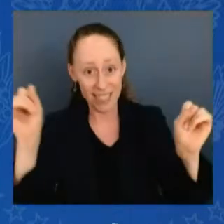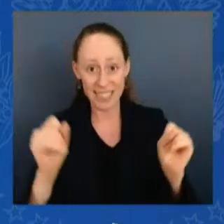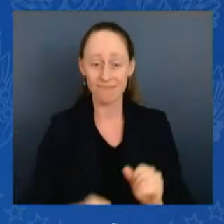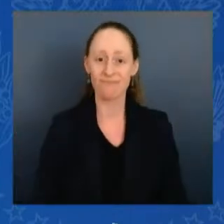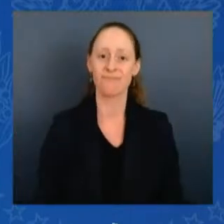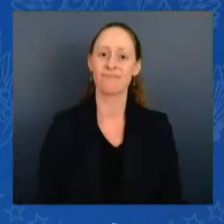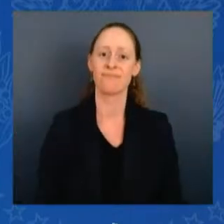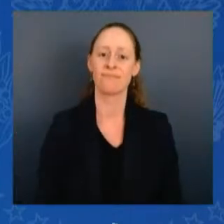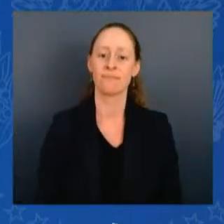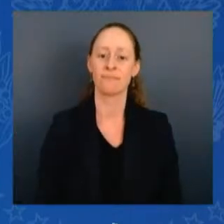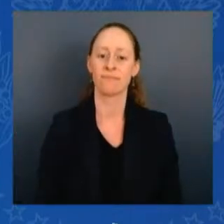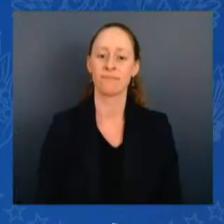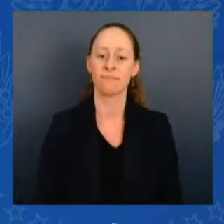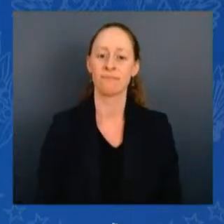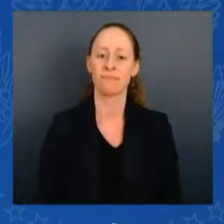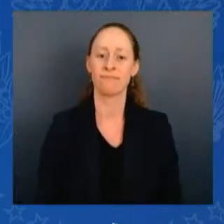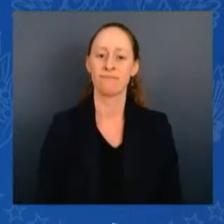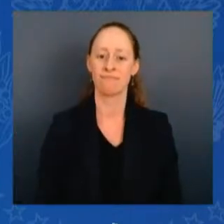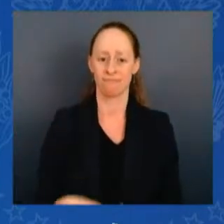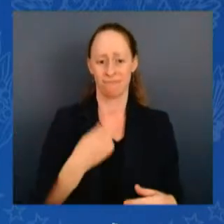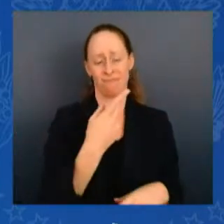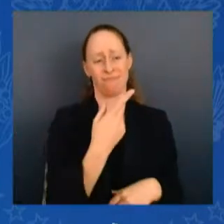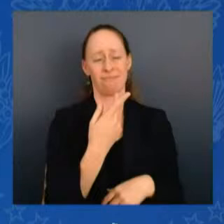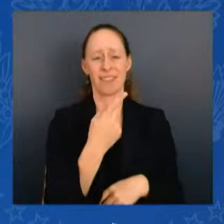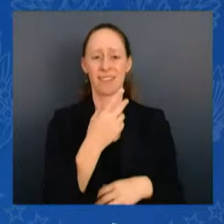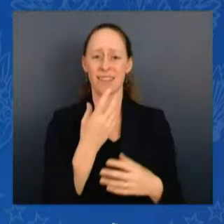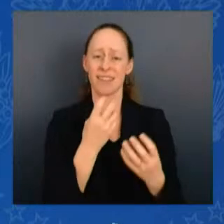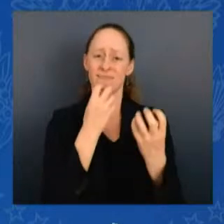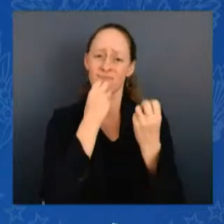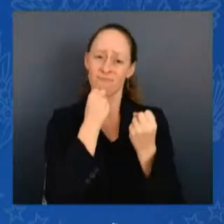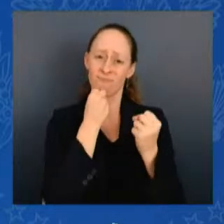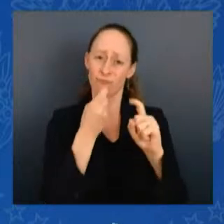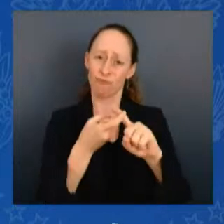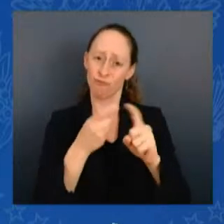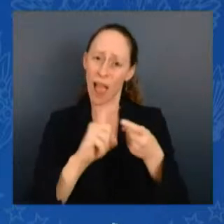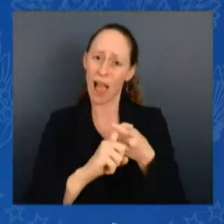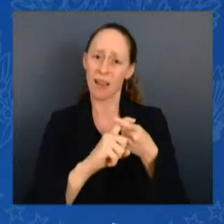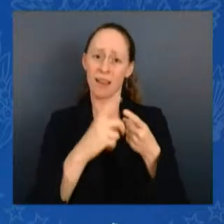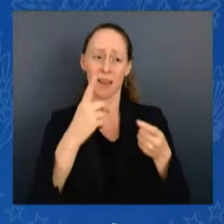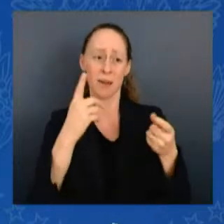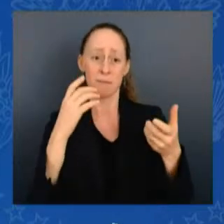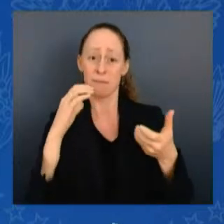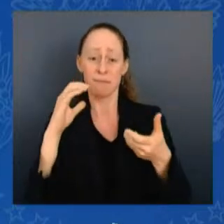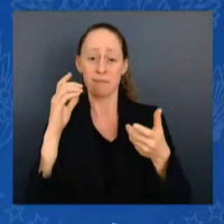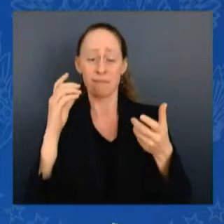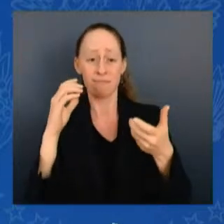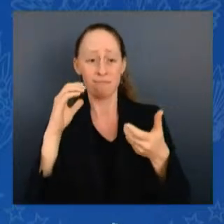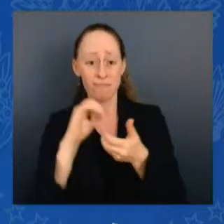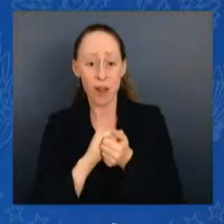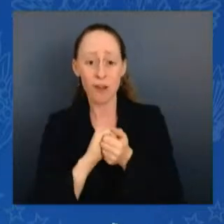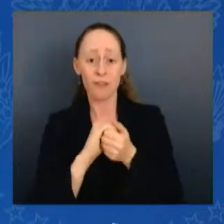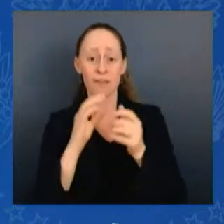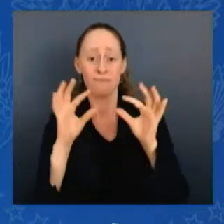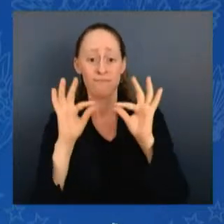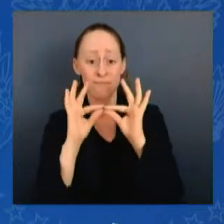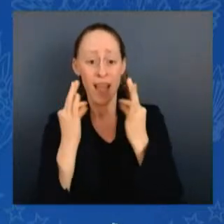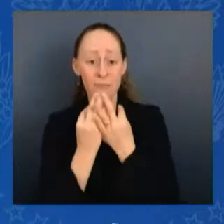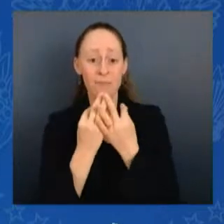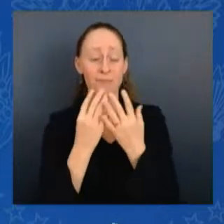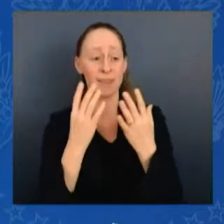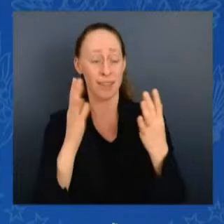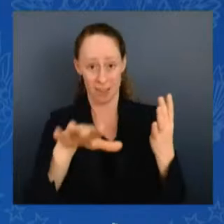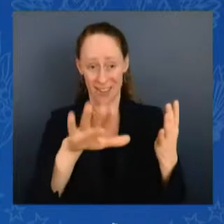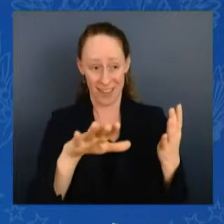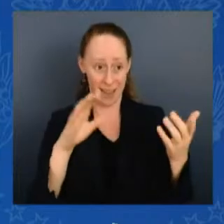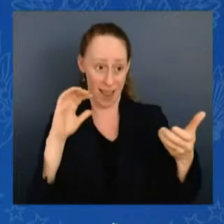our alliance is not perfect, and we will continue to